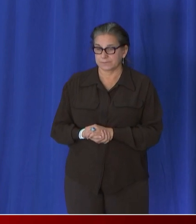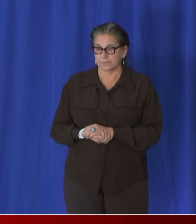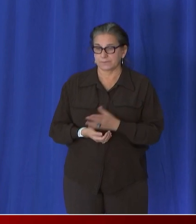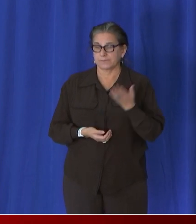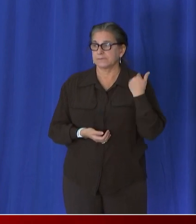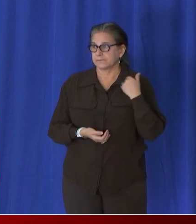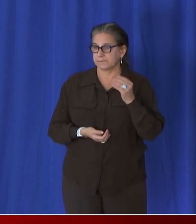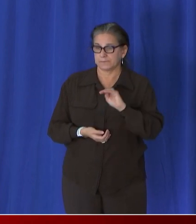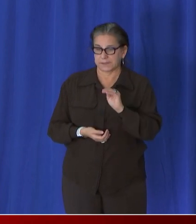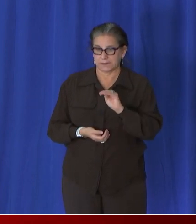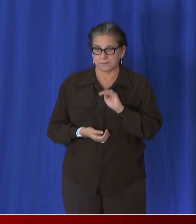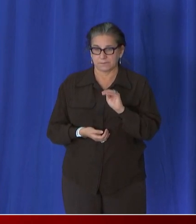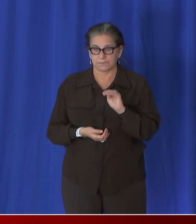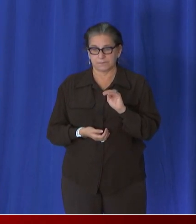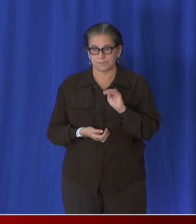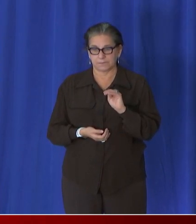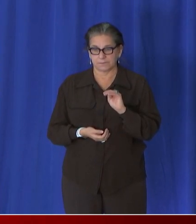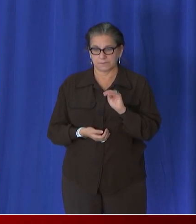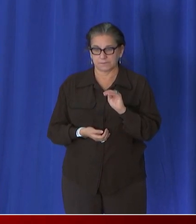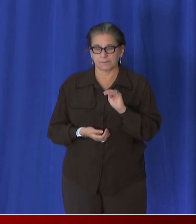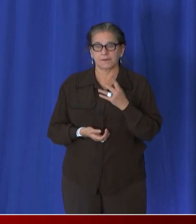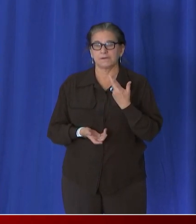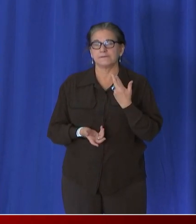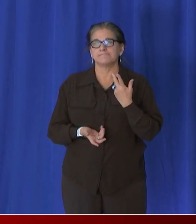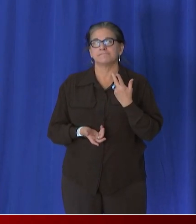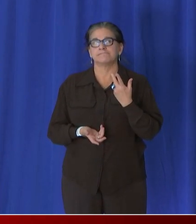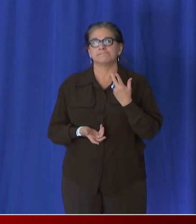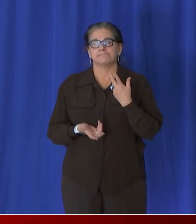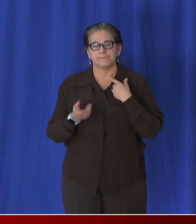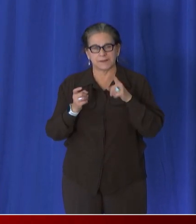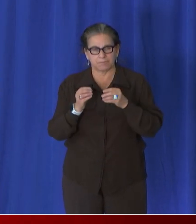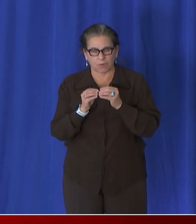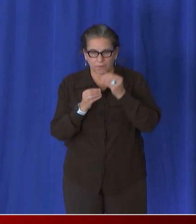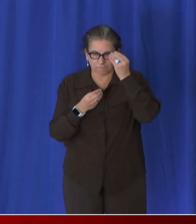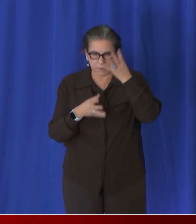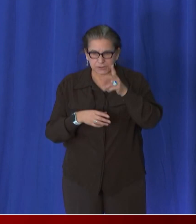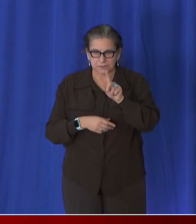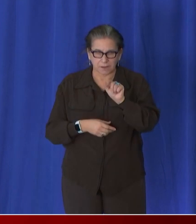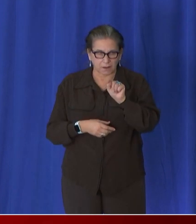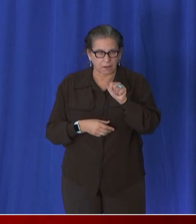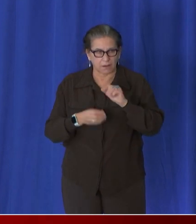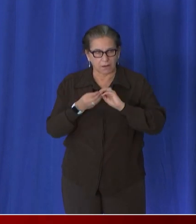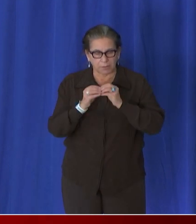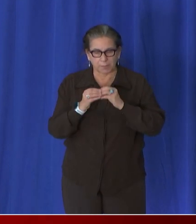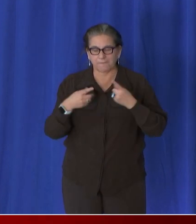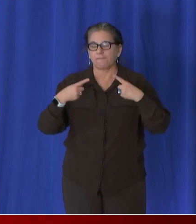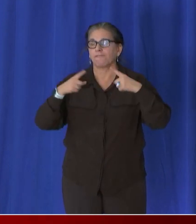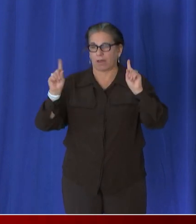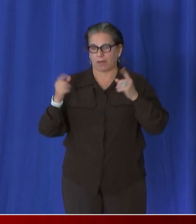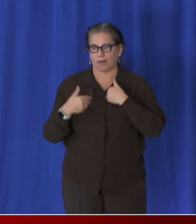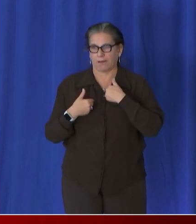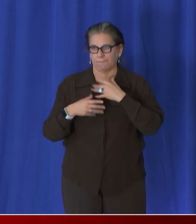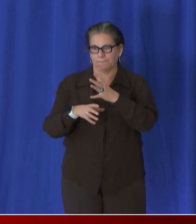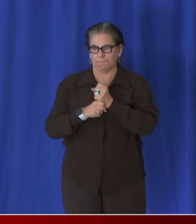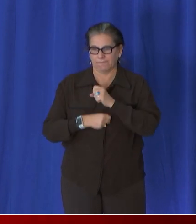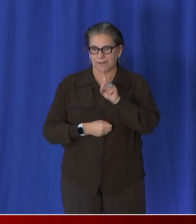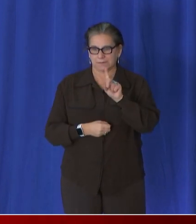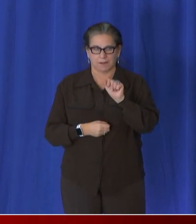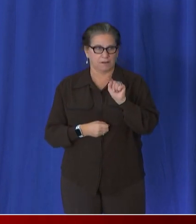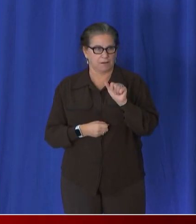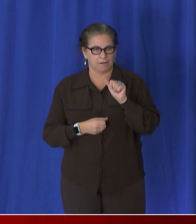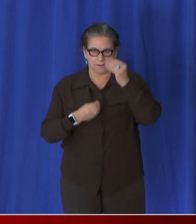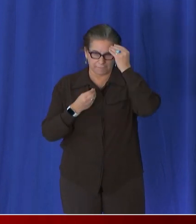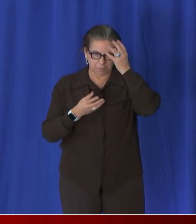Monday. It needed a little bit more work before we could announce it. Understood. And I understand John said this is not an employer mandate, so I'm